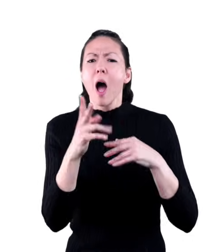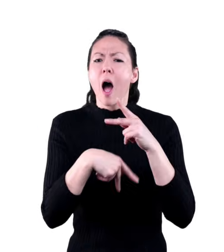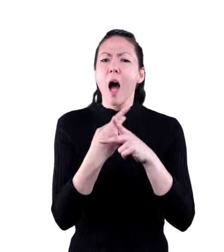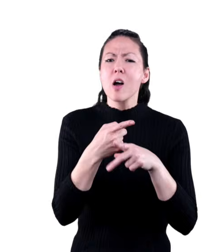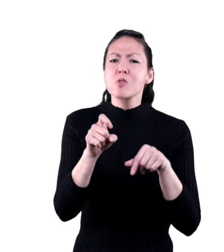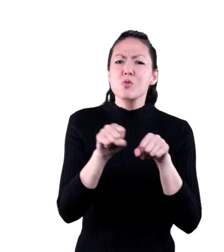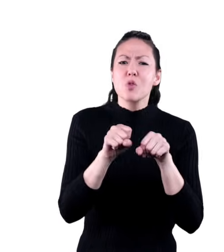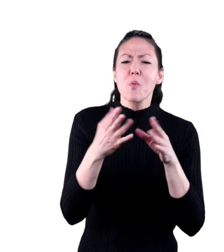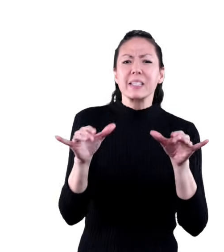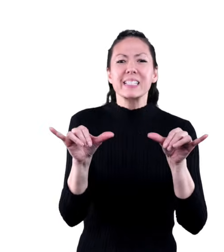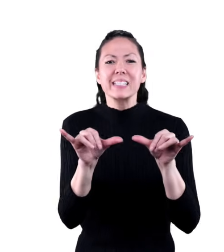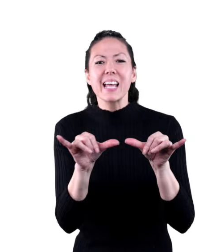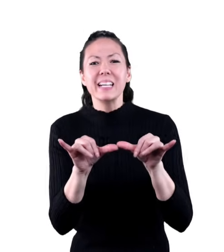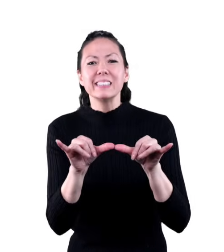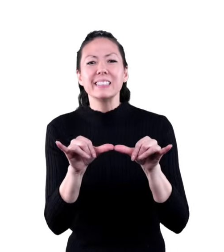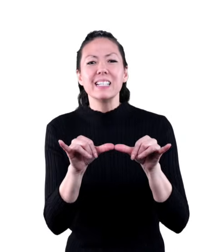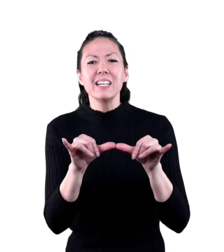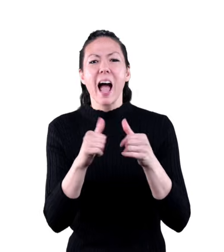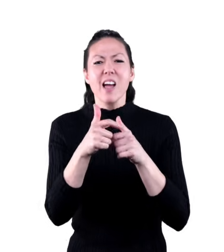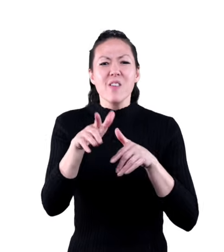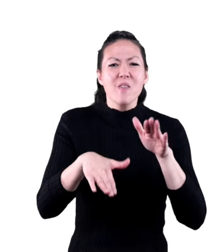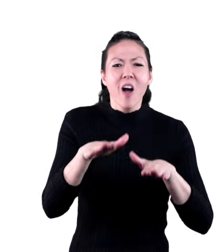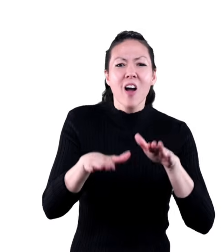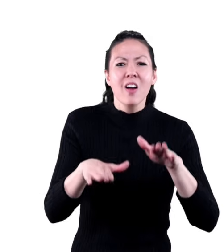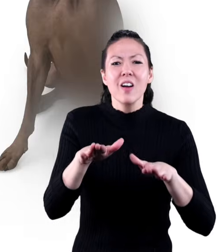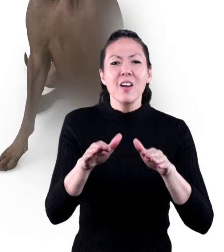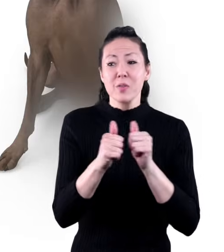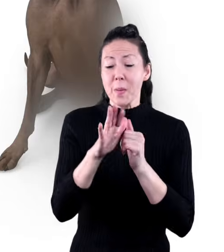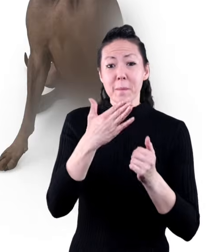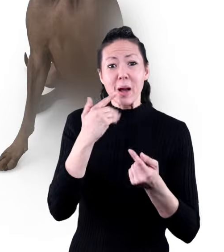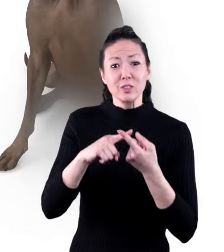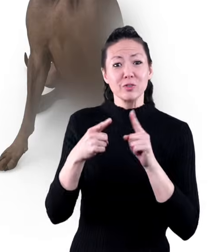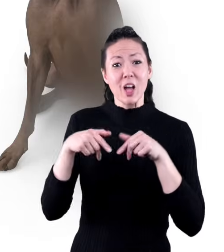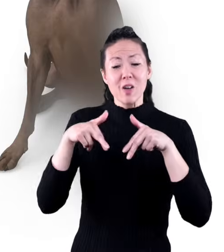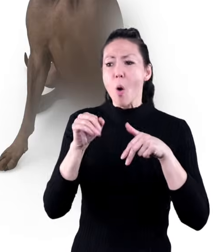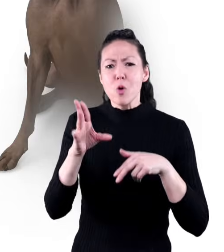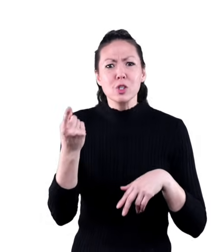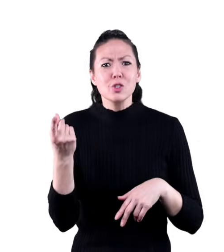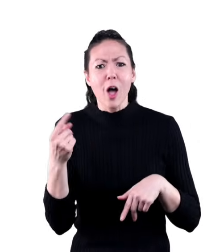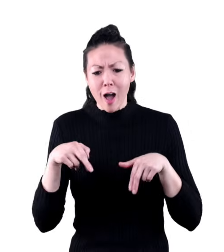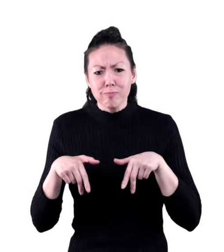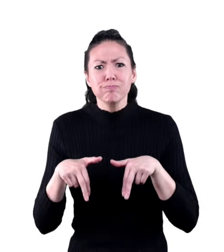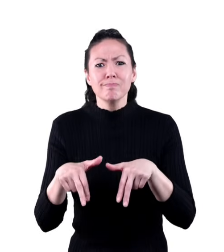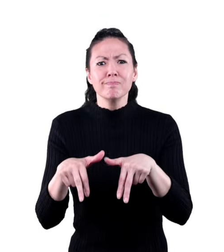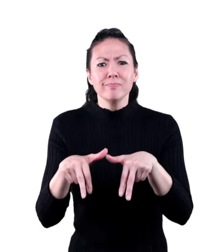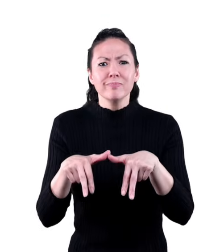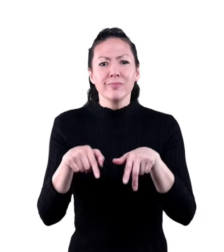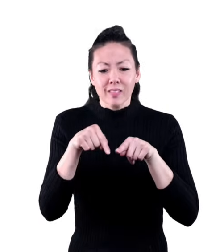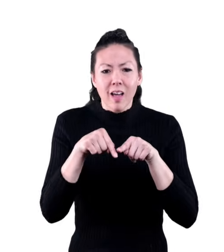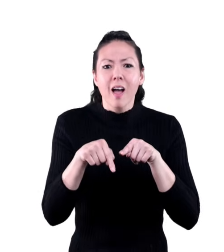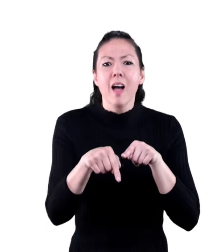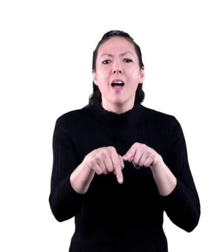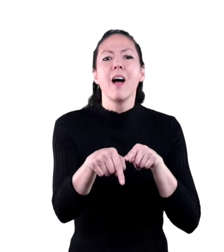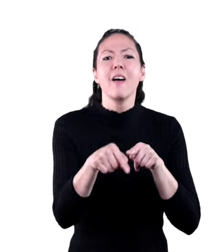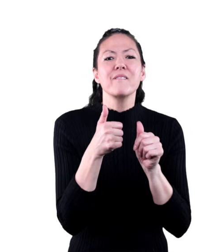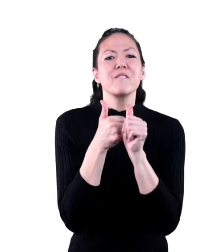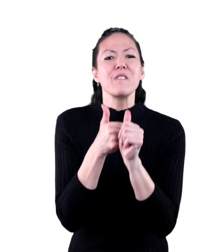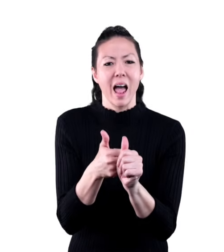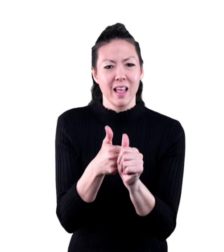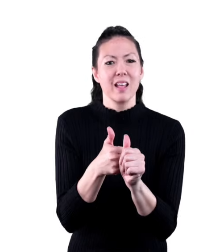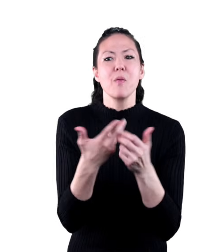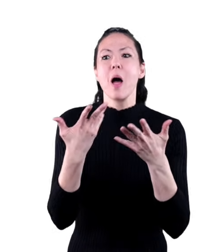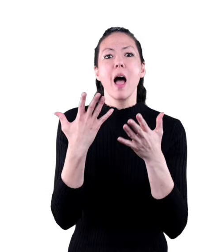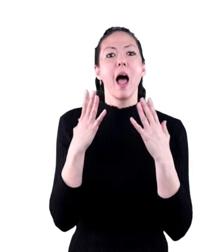shoe, and that you always walked next to your best friend, your dog. Another type of trace fossil is